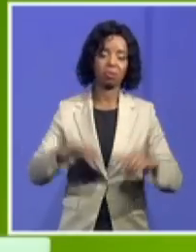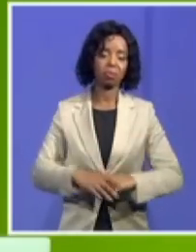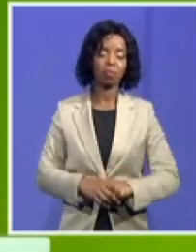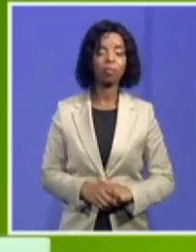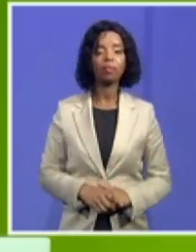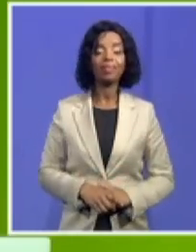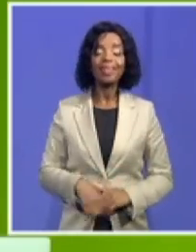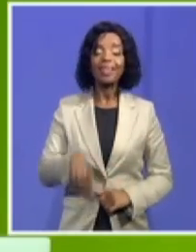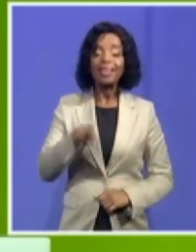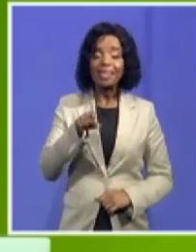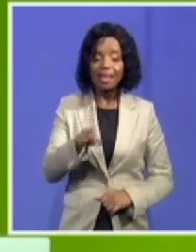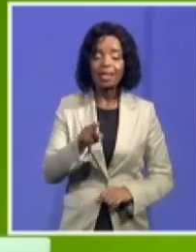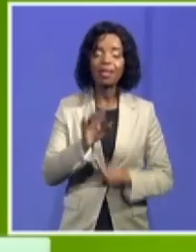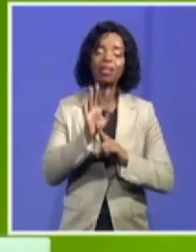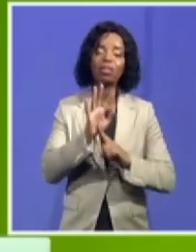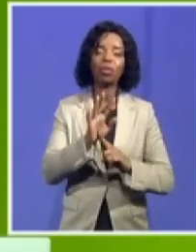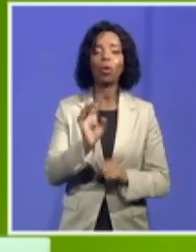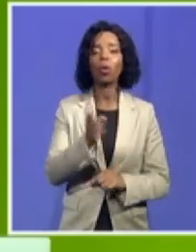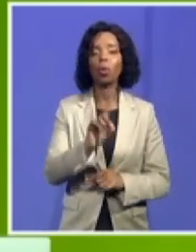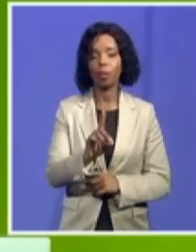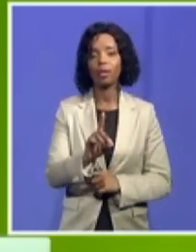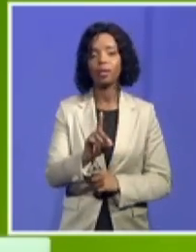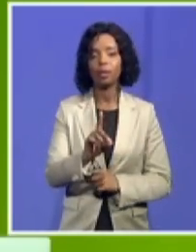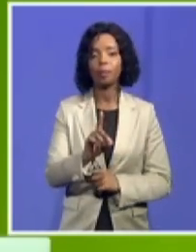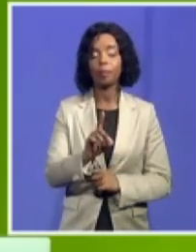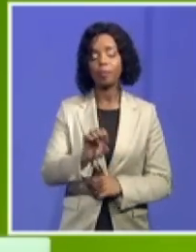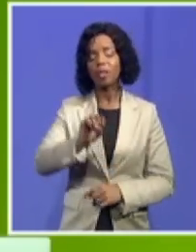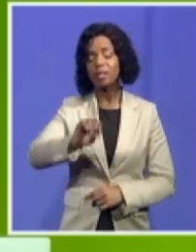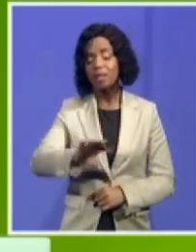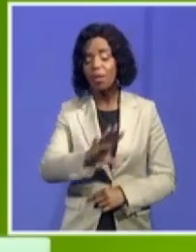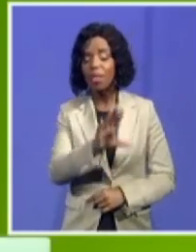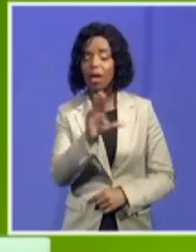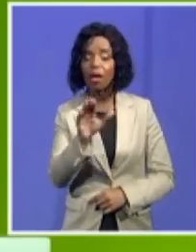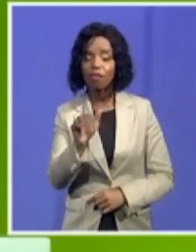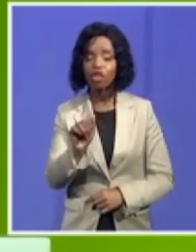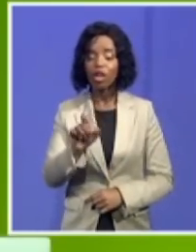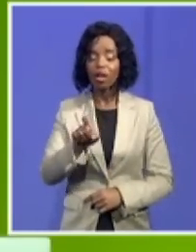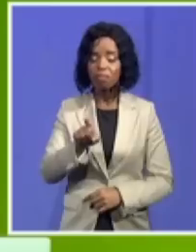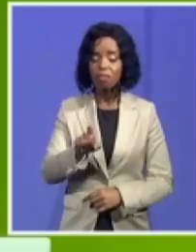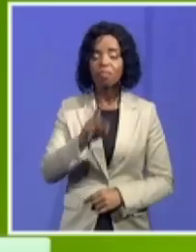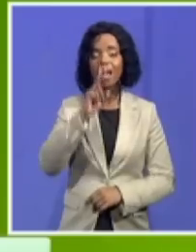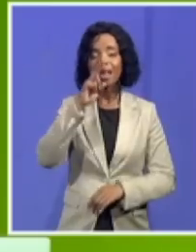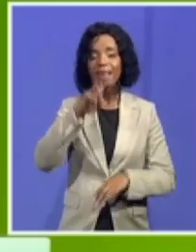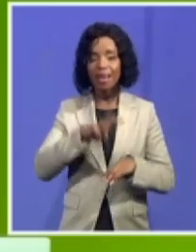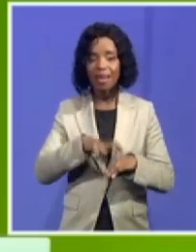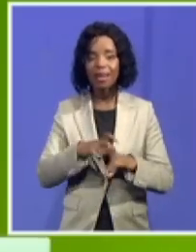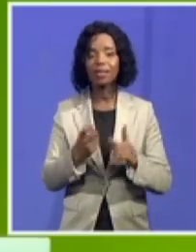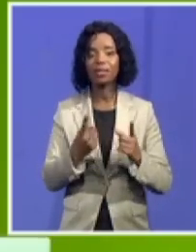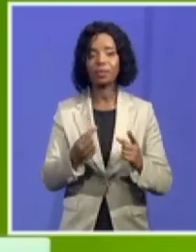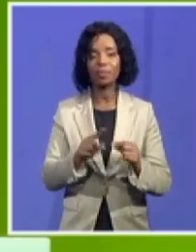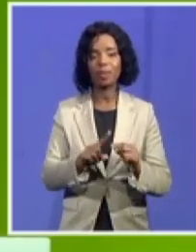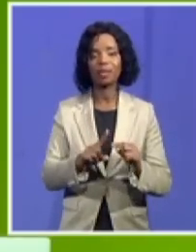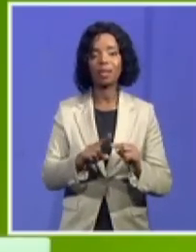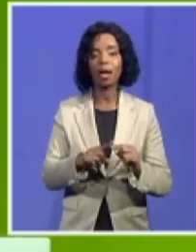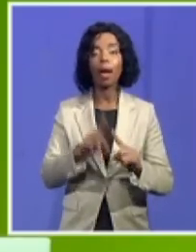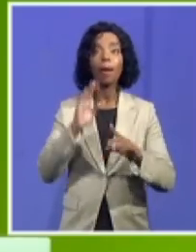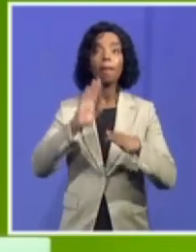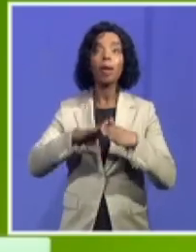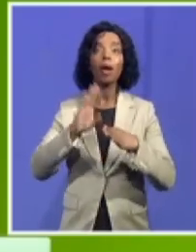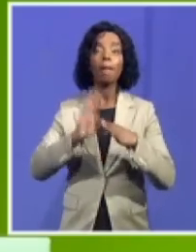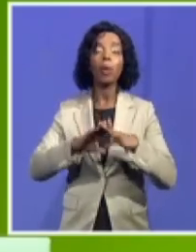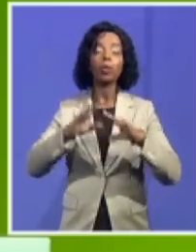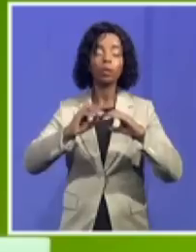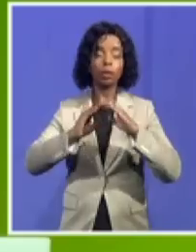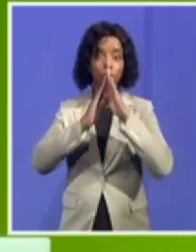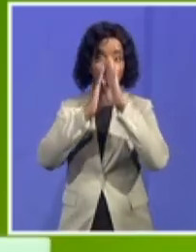fundamental reality that South Africa needs to move with greater purpose to